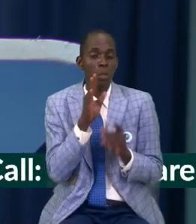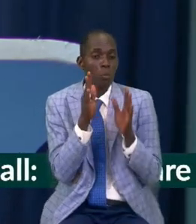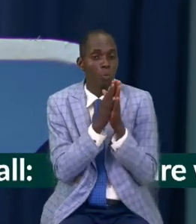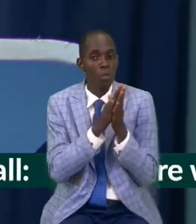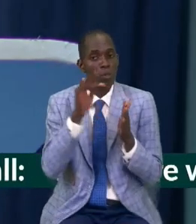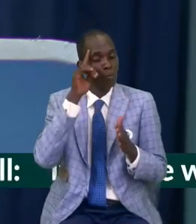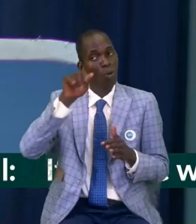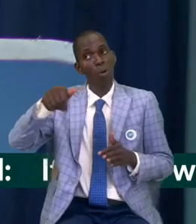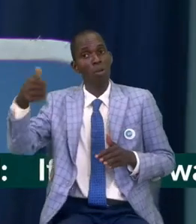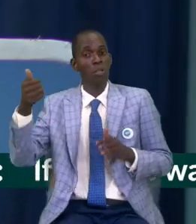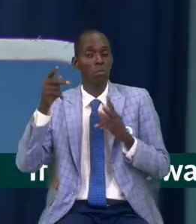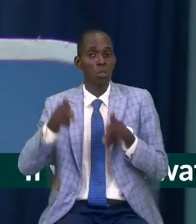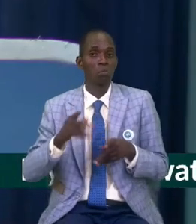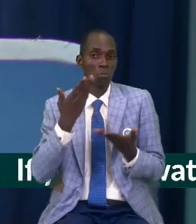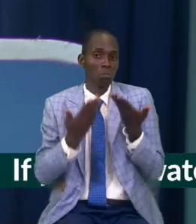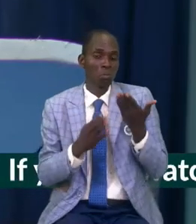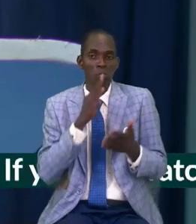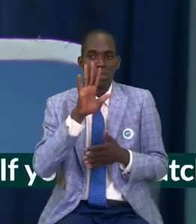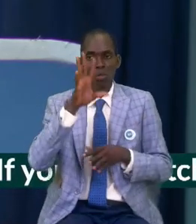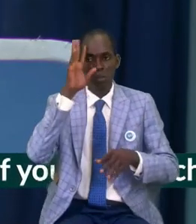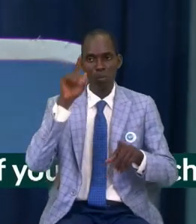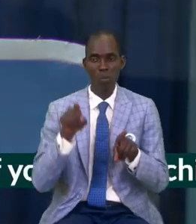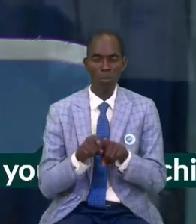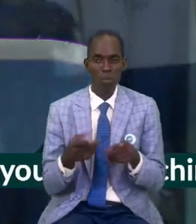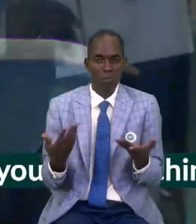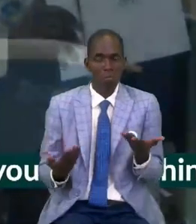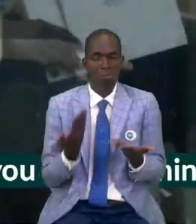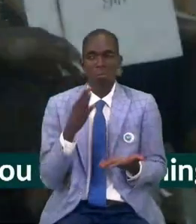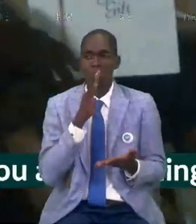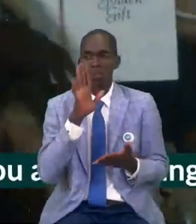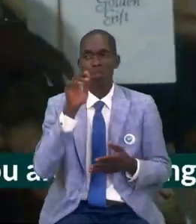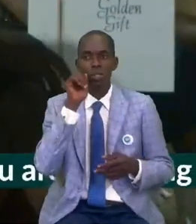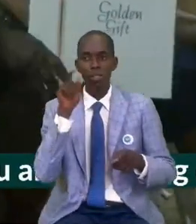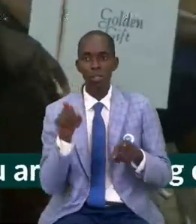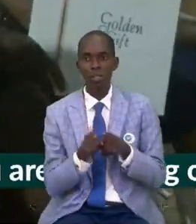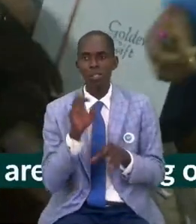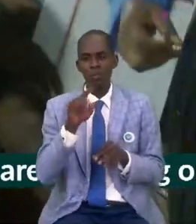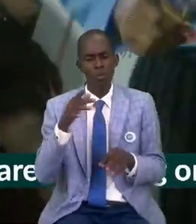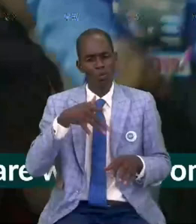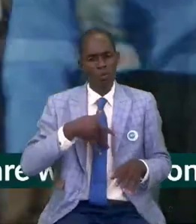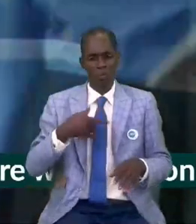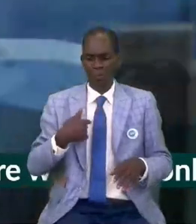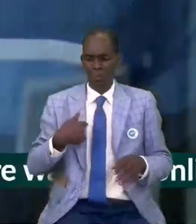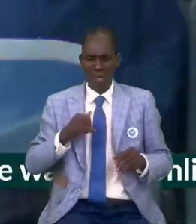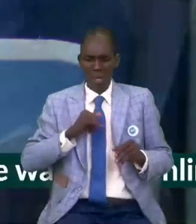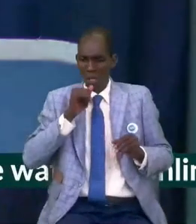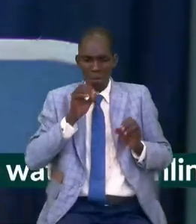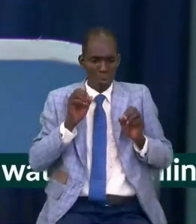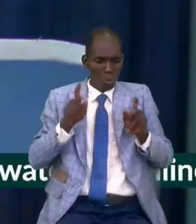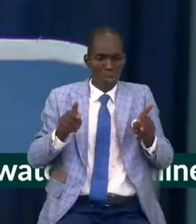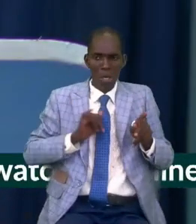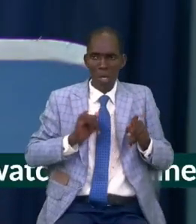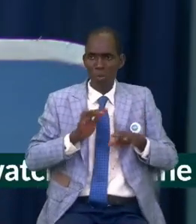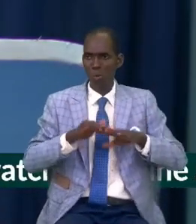If you feel you don't have any need, there may be somebody near you who has challenged, is on the wheelchair. Pray for that individual and say,